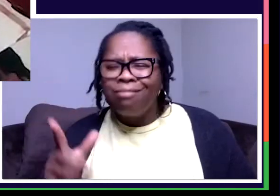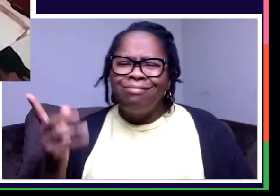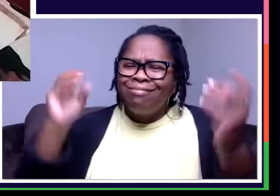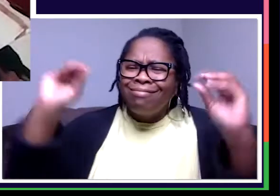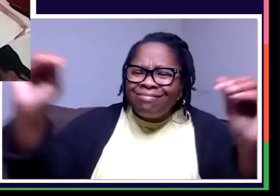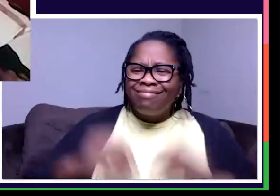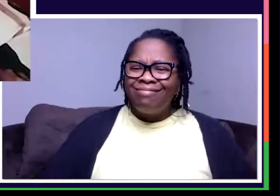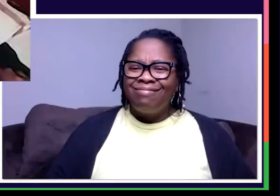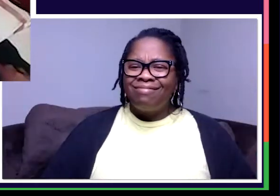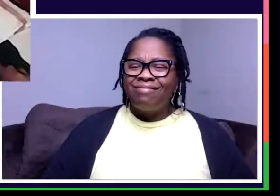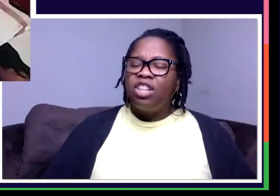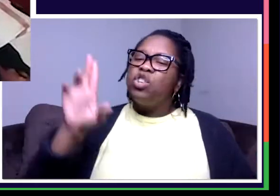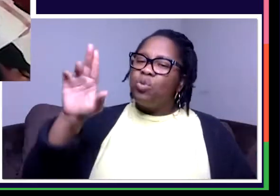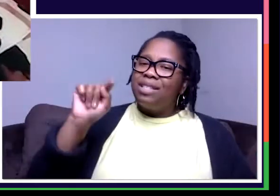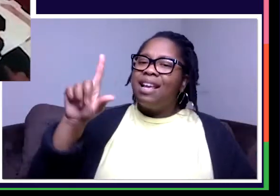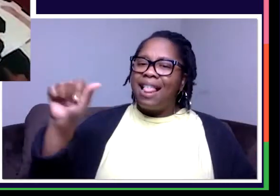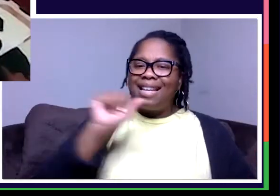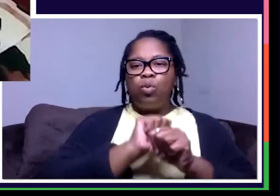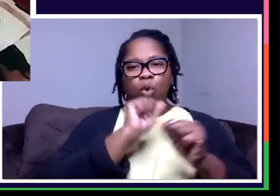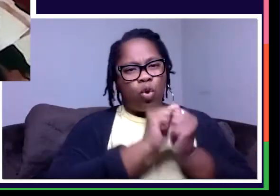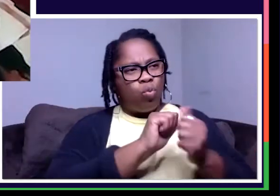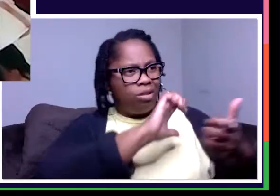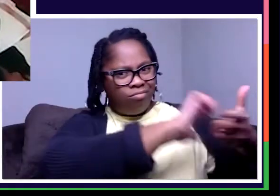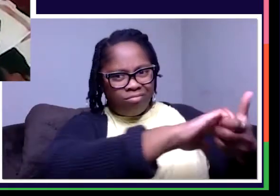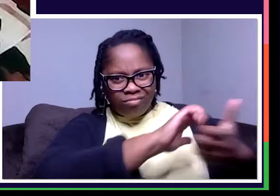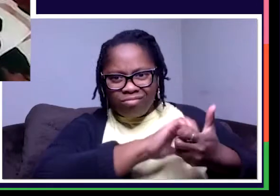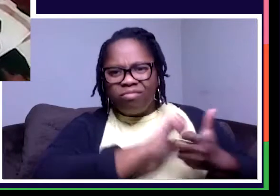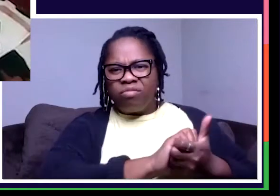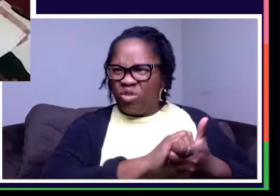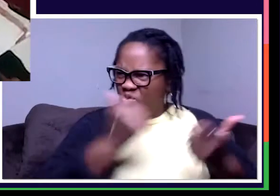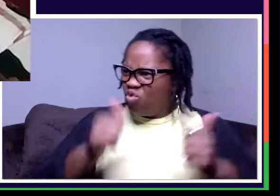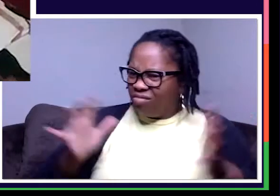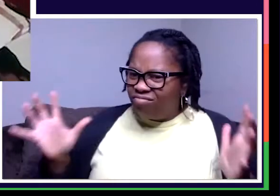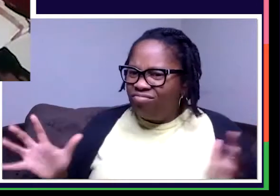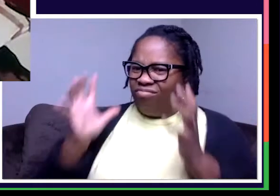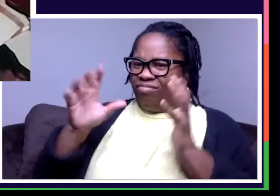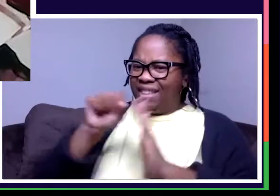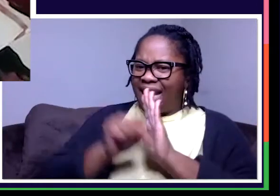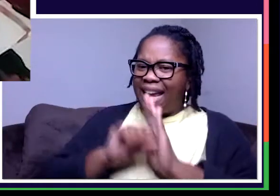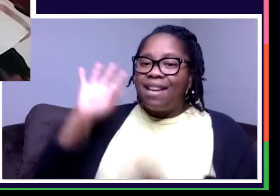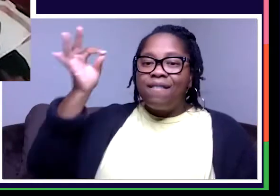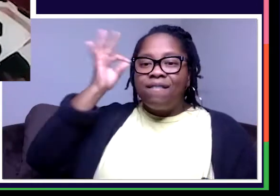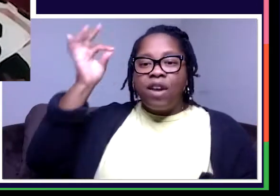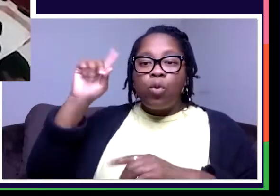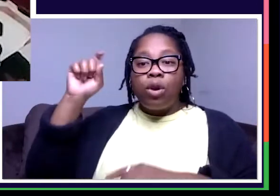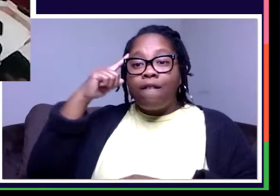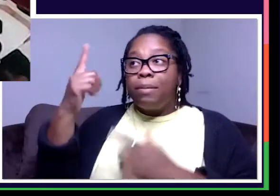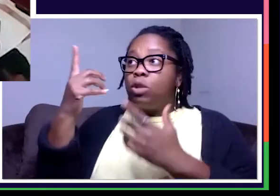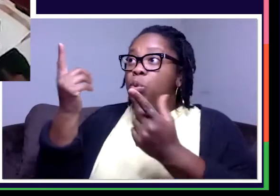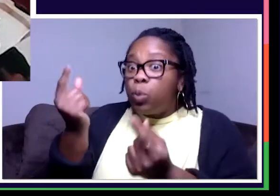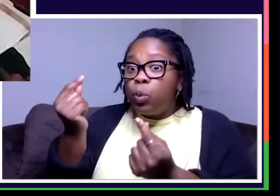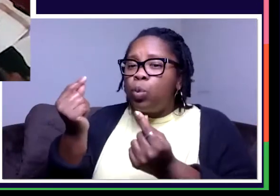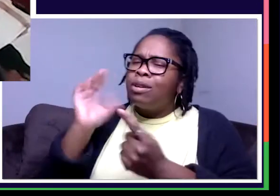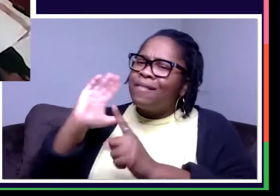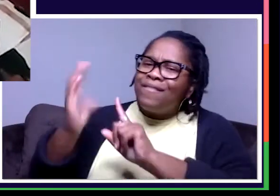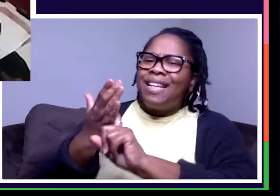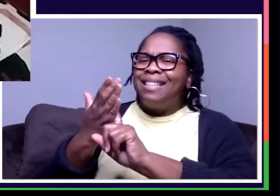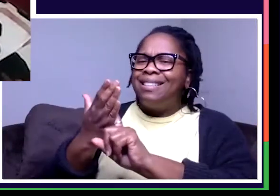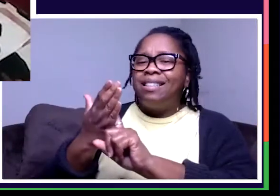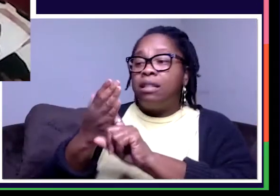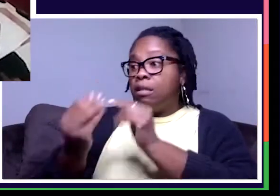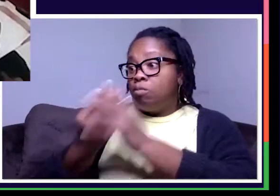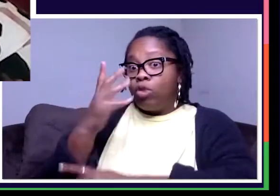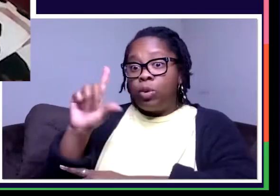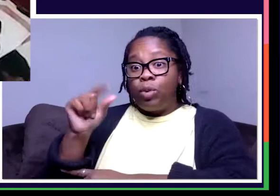useful. UTLA is working with its affiliates to push the state and federal governments to suspend